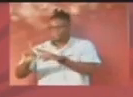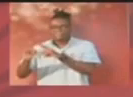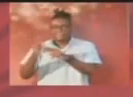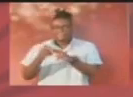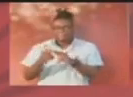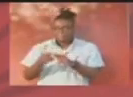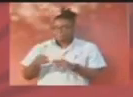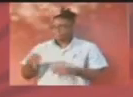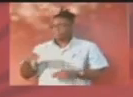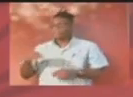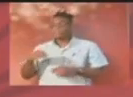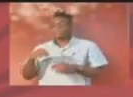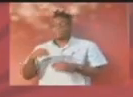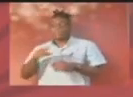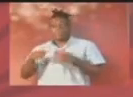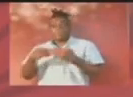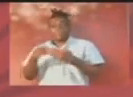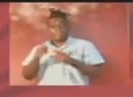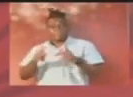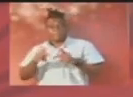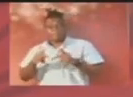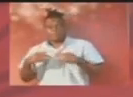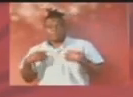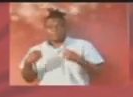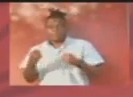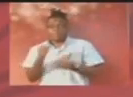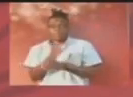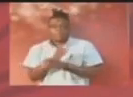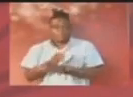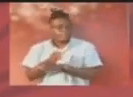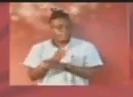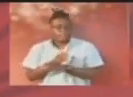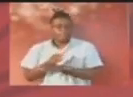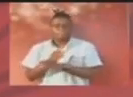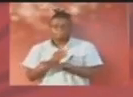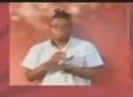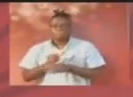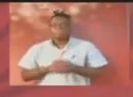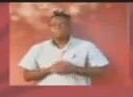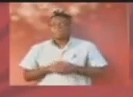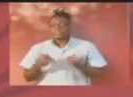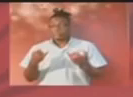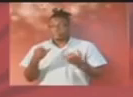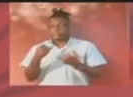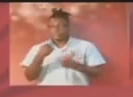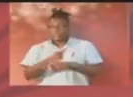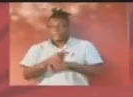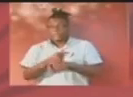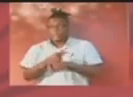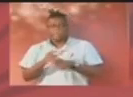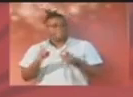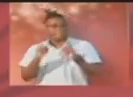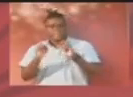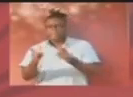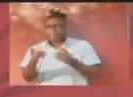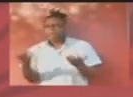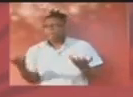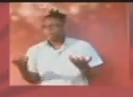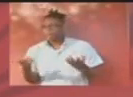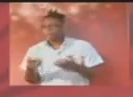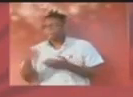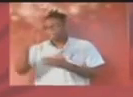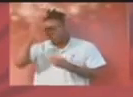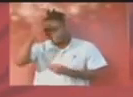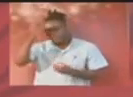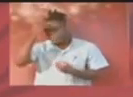health sector and the NCRHA. So today I will be giving a brief overview of the concept of a